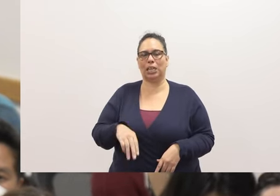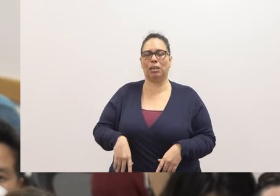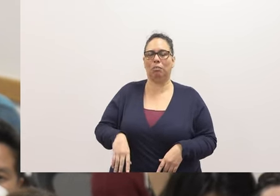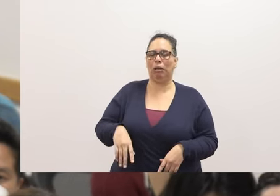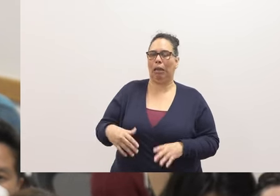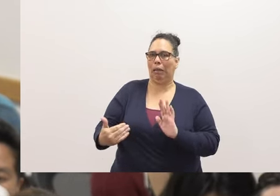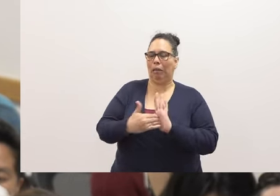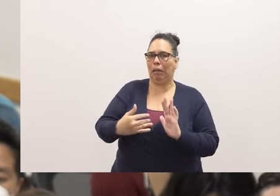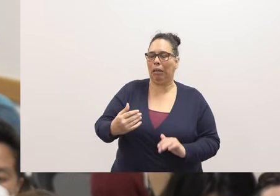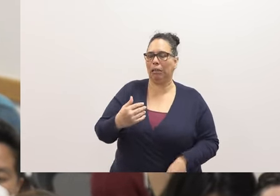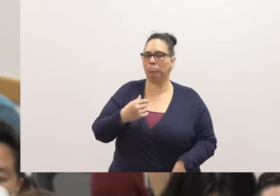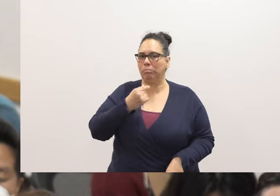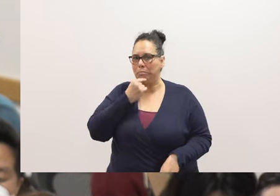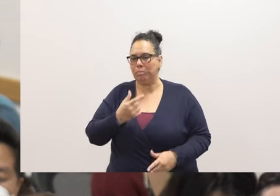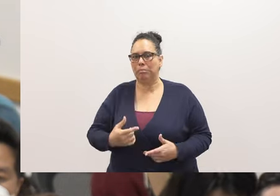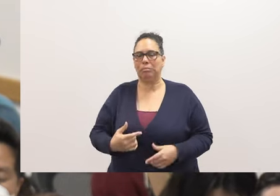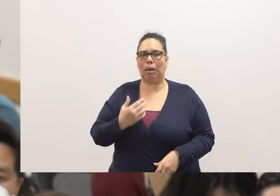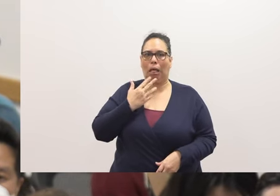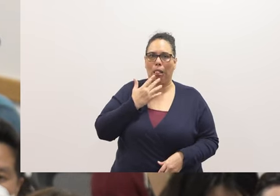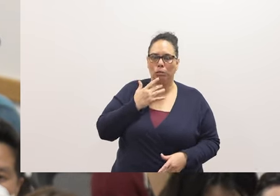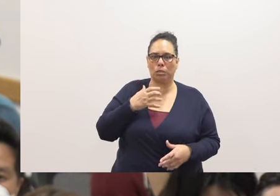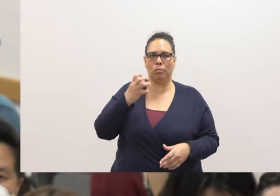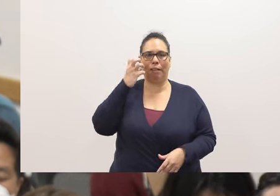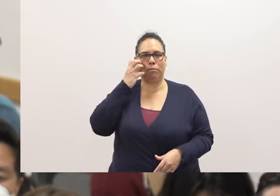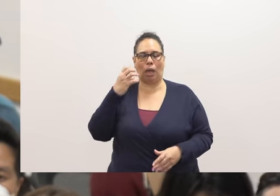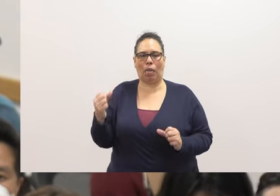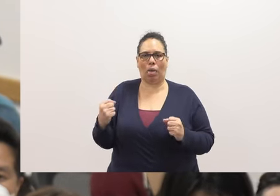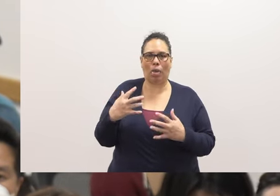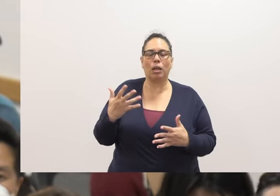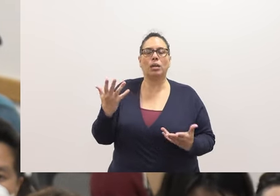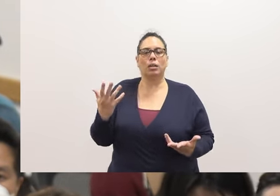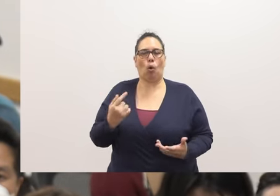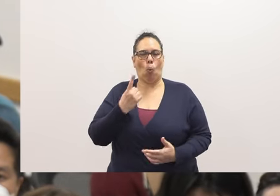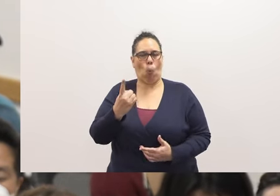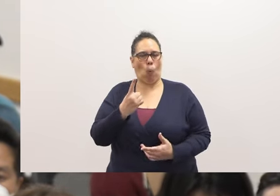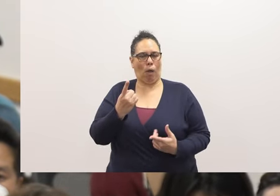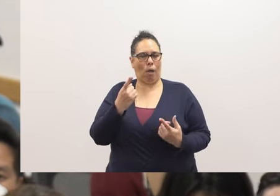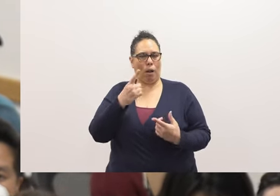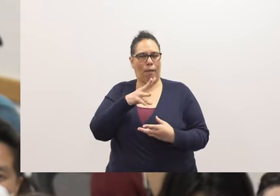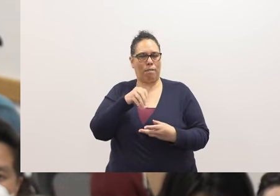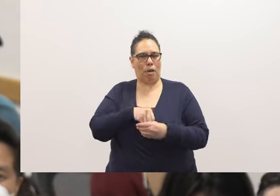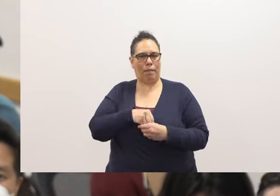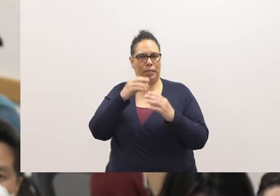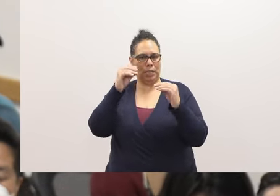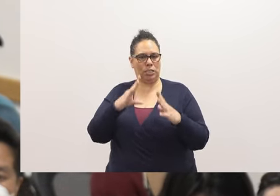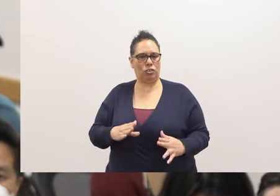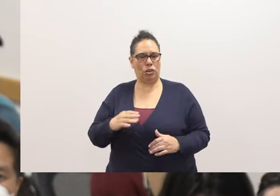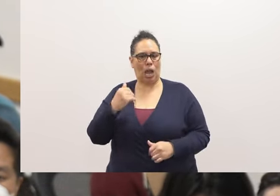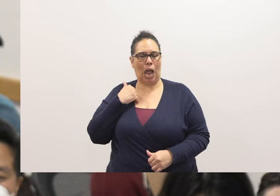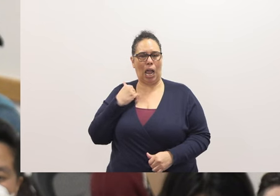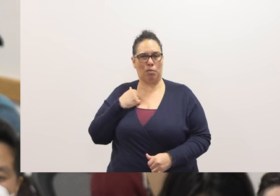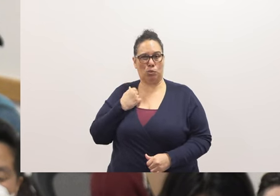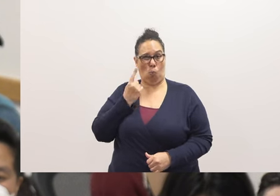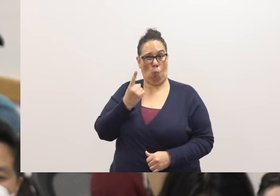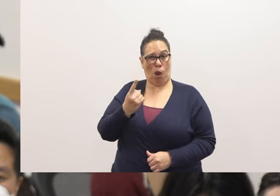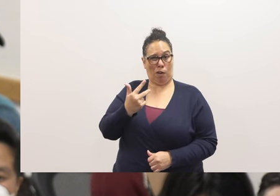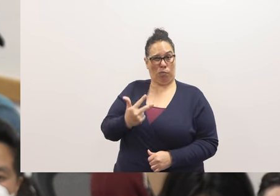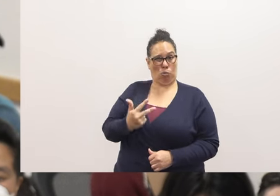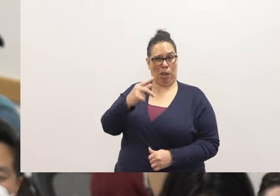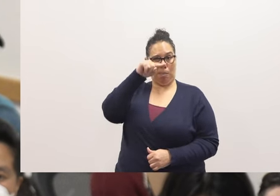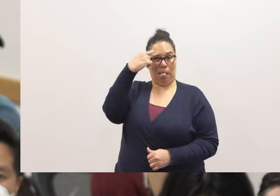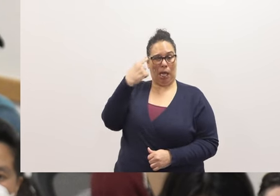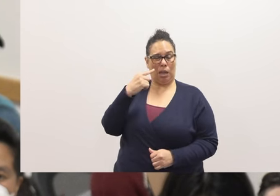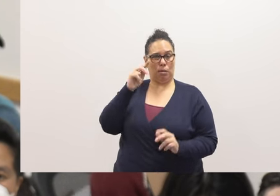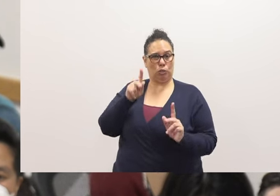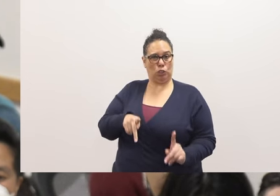fatphobia, and colorism. One of the incidents involved a teacher. I was one of three black students in a Spanish classroom. She singled